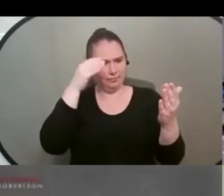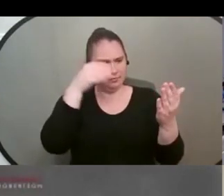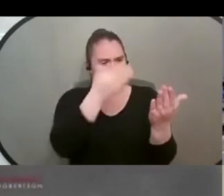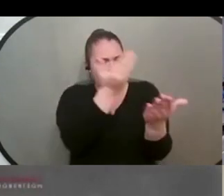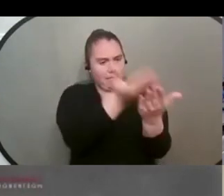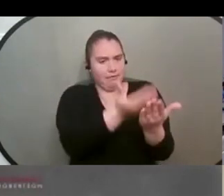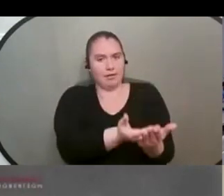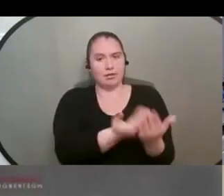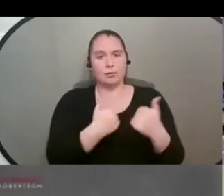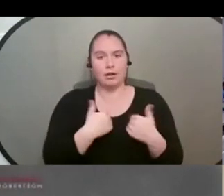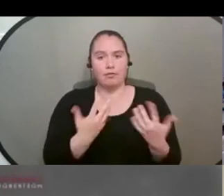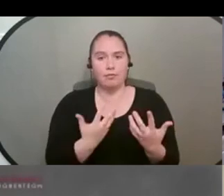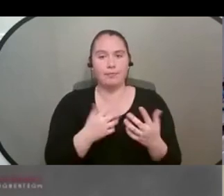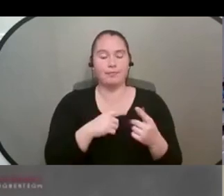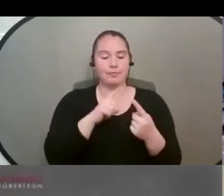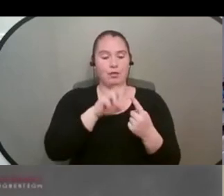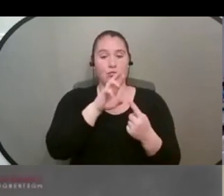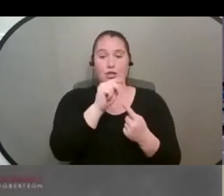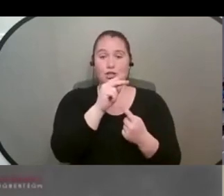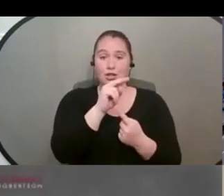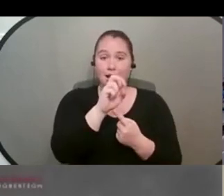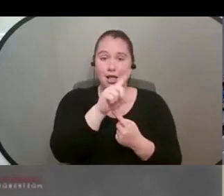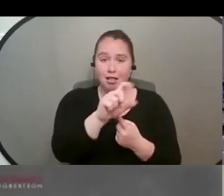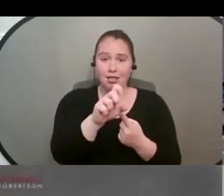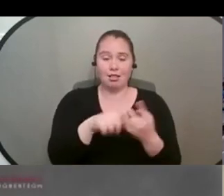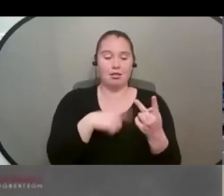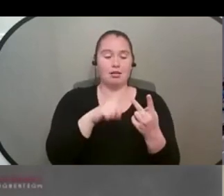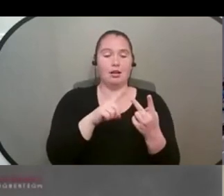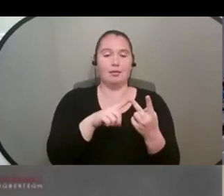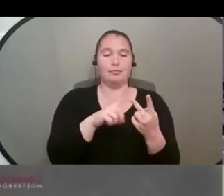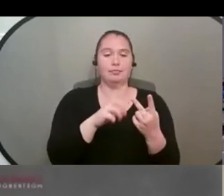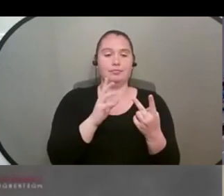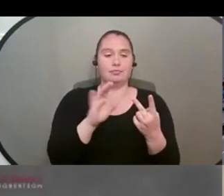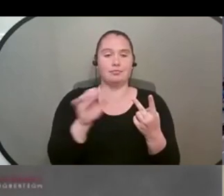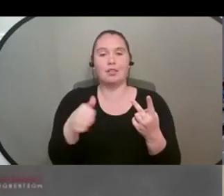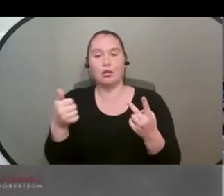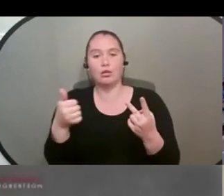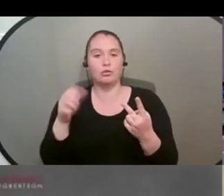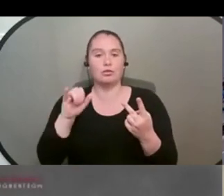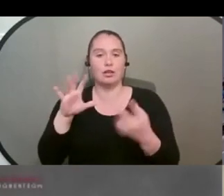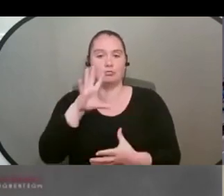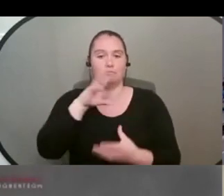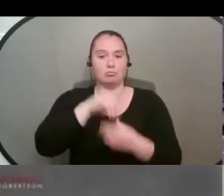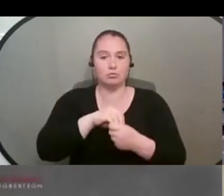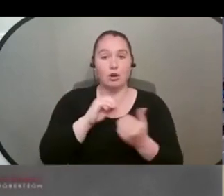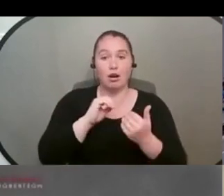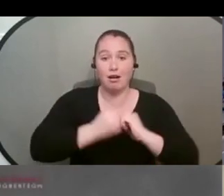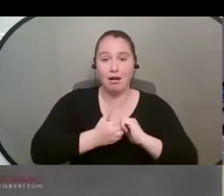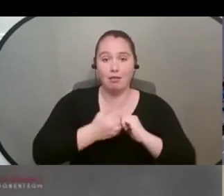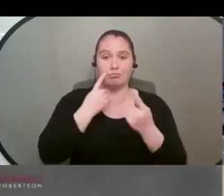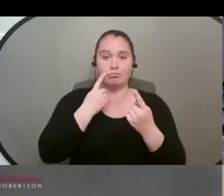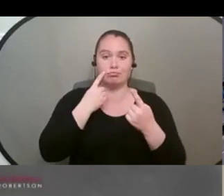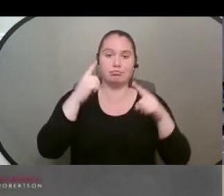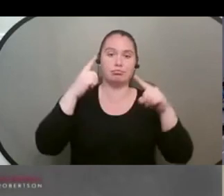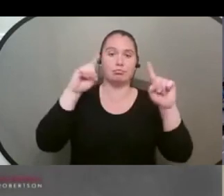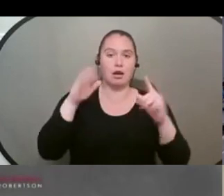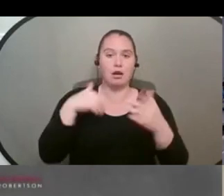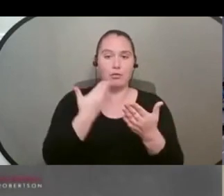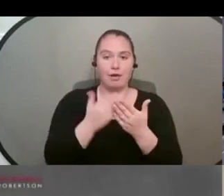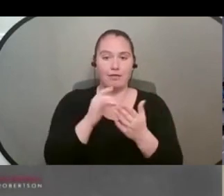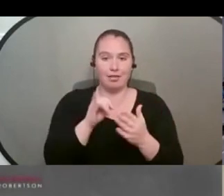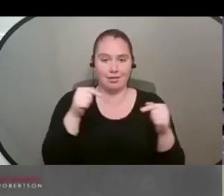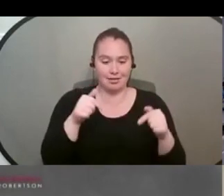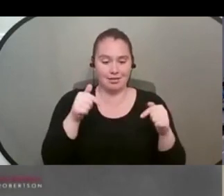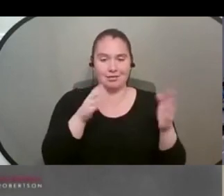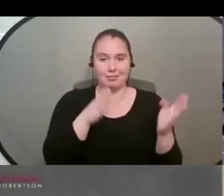principles, sort of the rationale, how we broke down, how we got to where we are. And so communicating those as clearly as possible, we think would